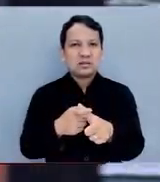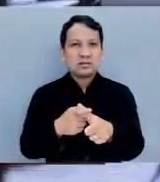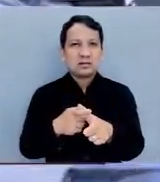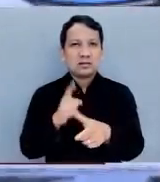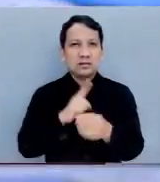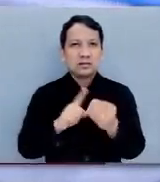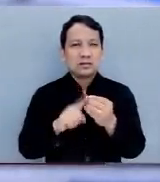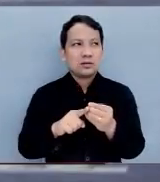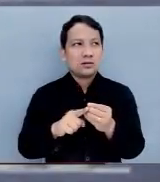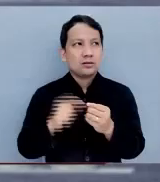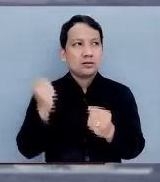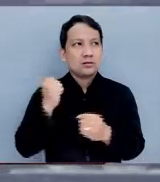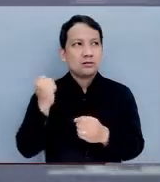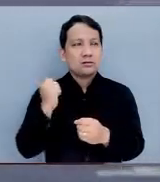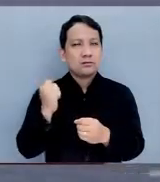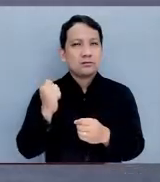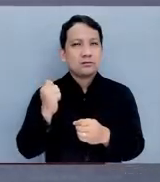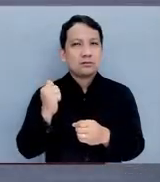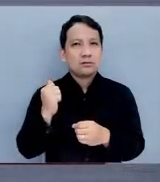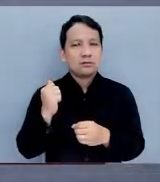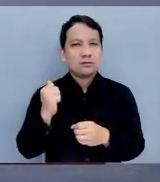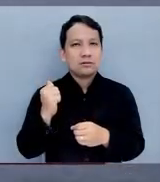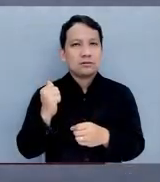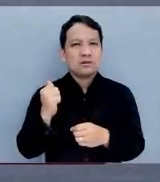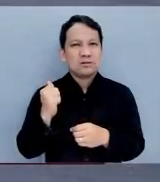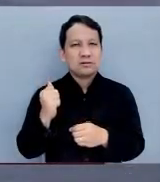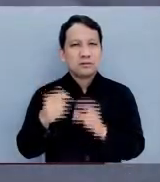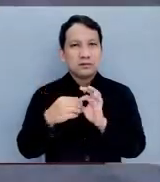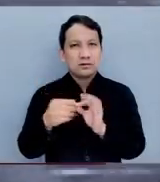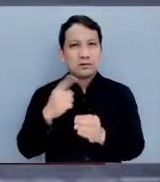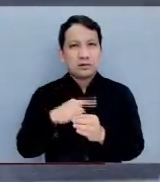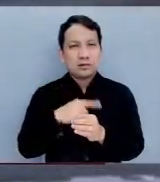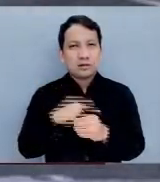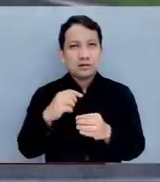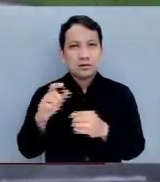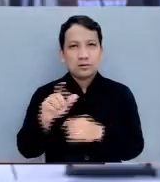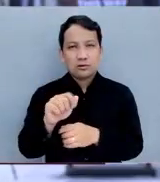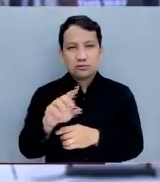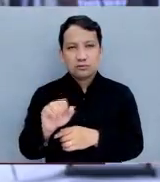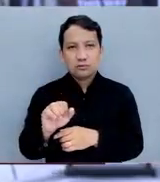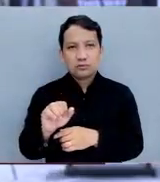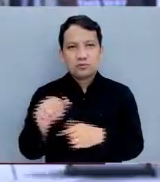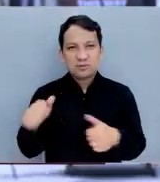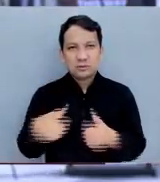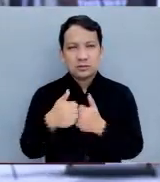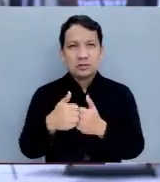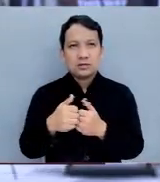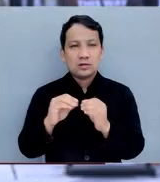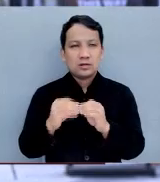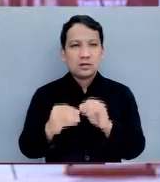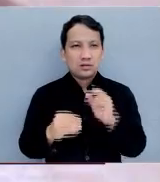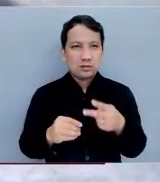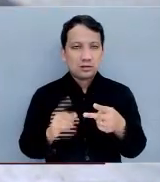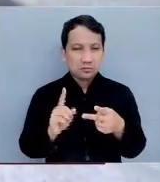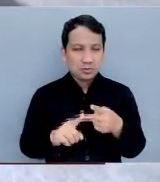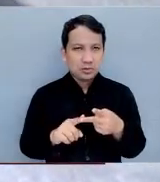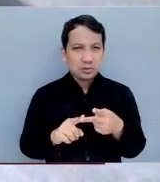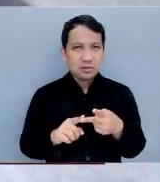So it did exhibition runs in our circuit championship and the autocross challenge. And number two, of course, we